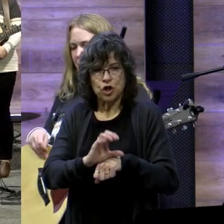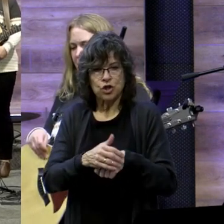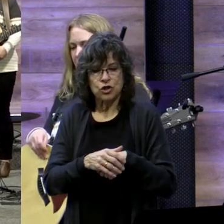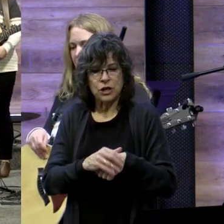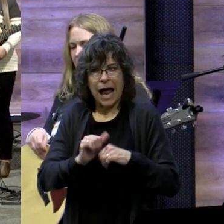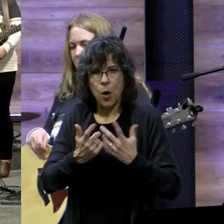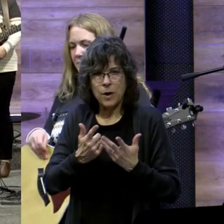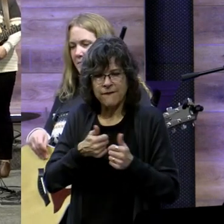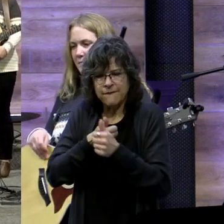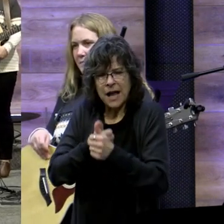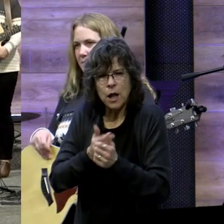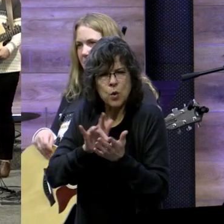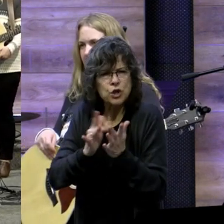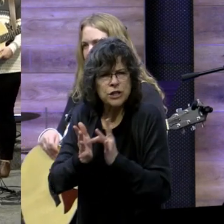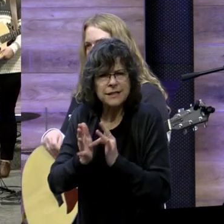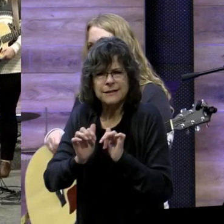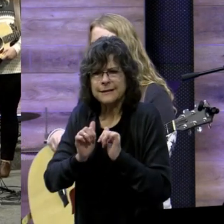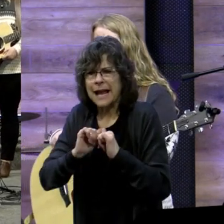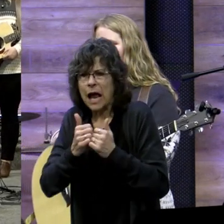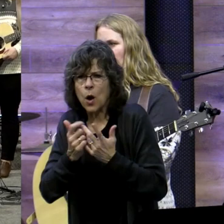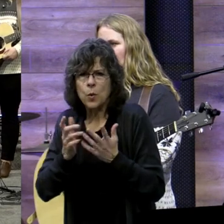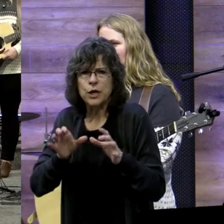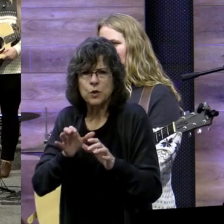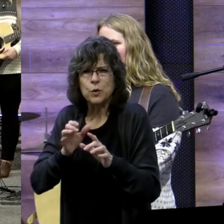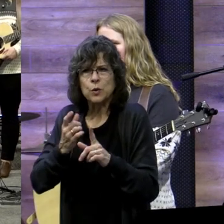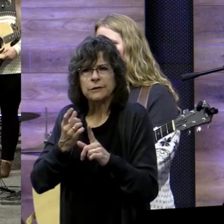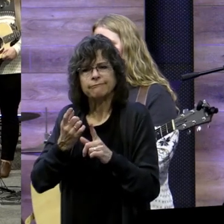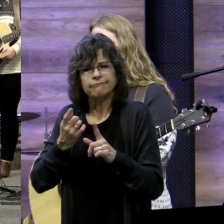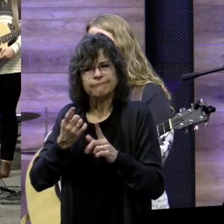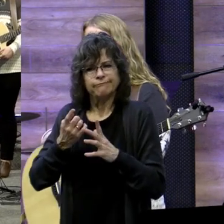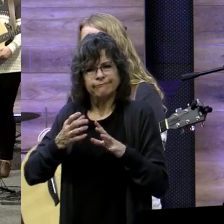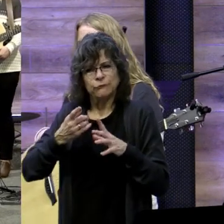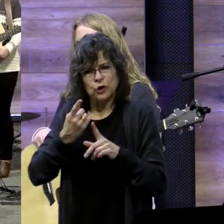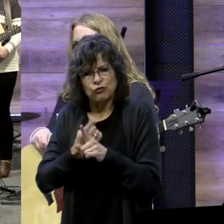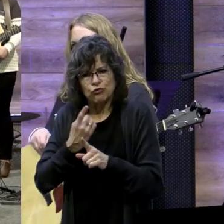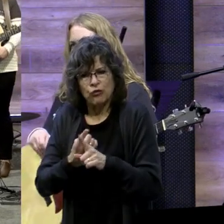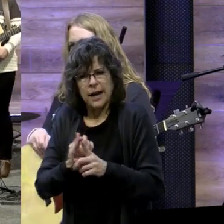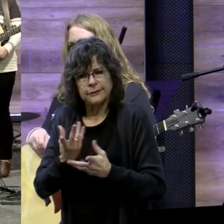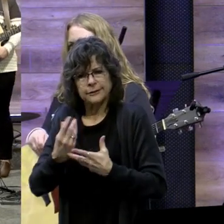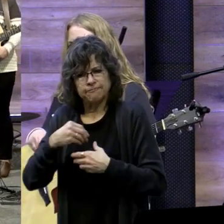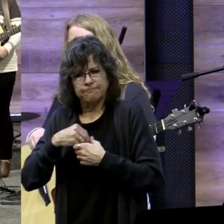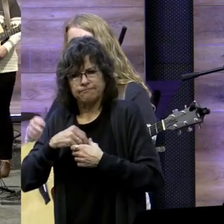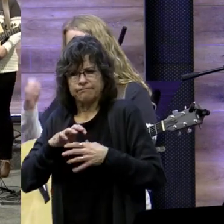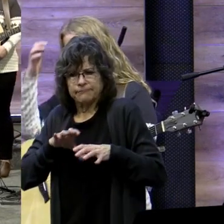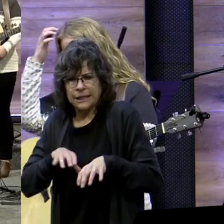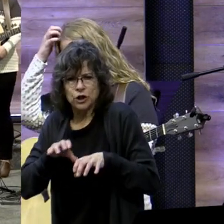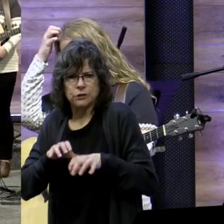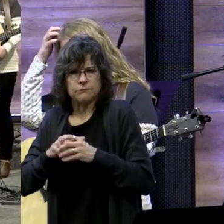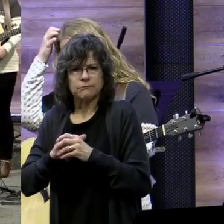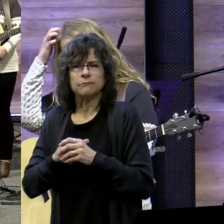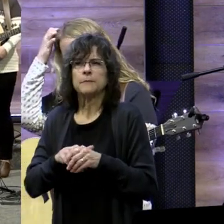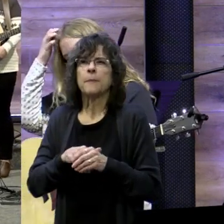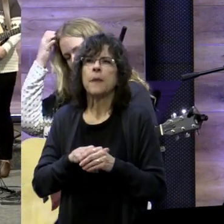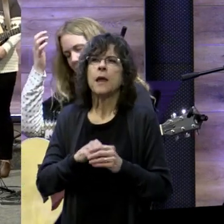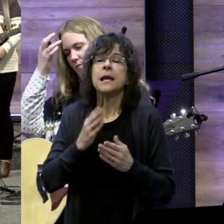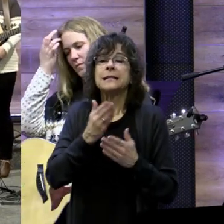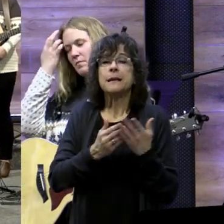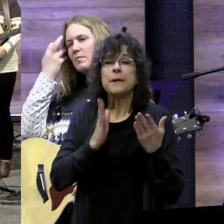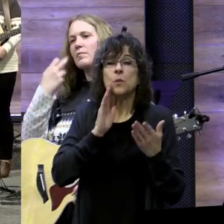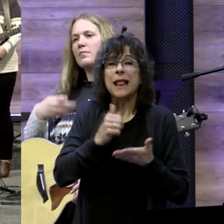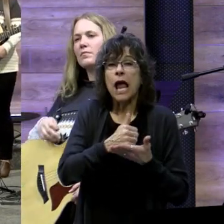about all of the spiritual practices. And one of the things that will help you in that journey is